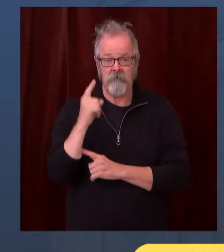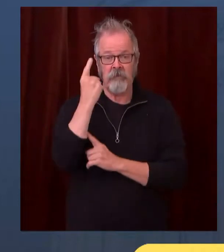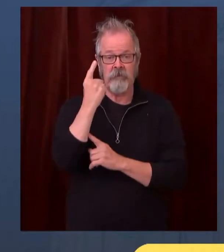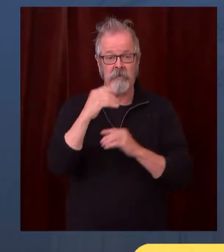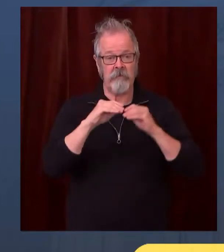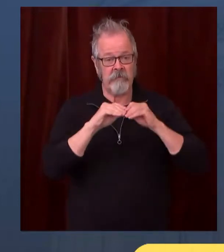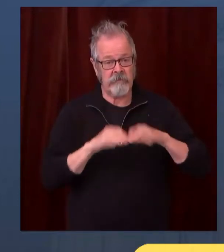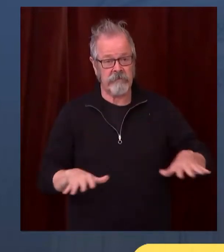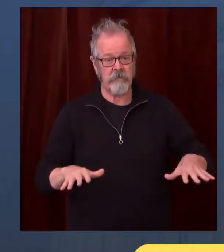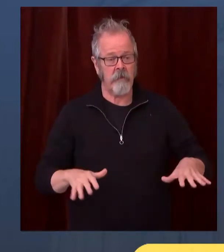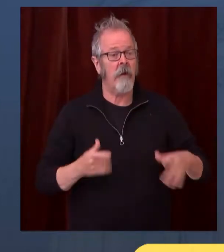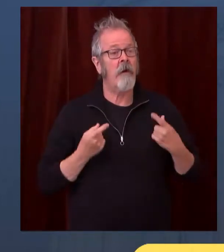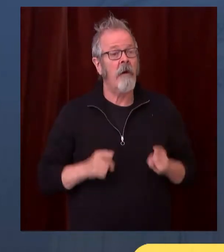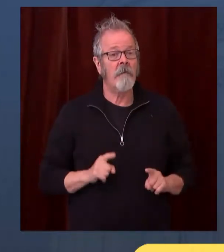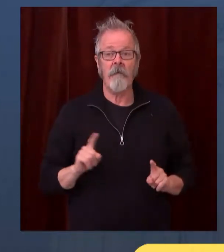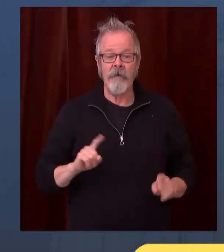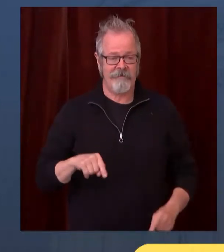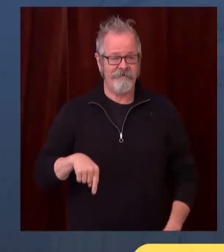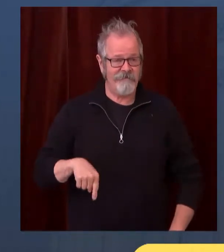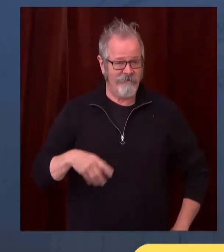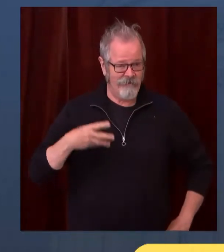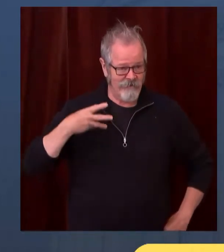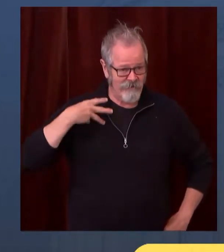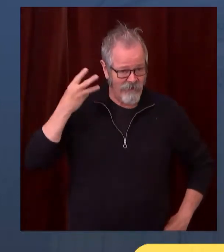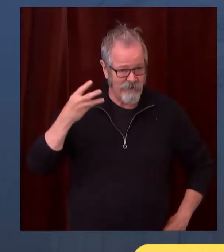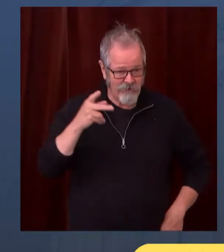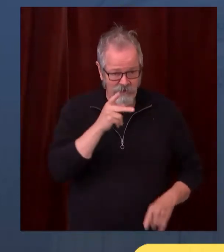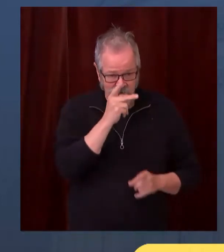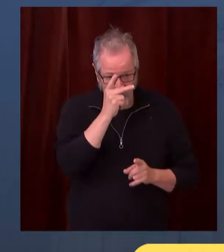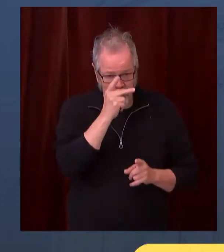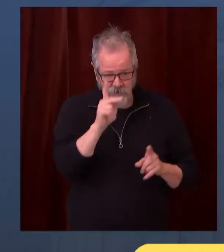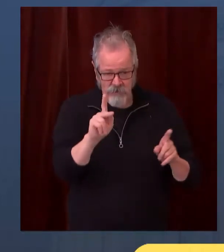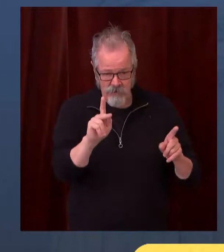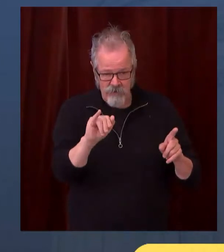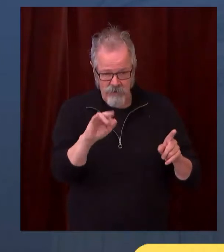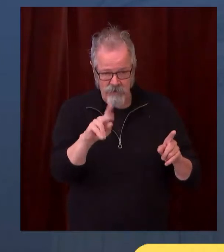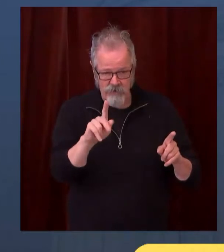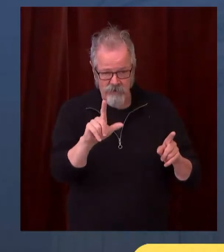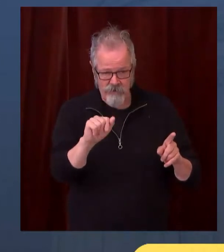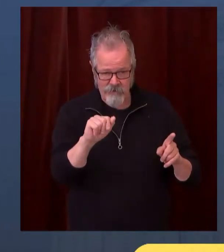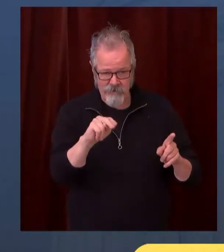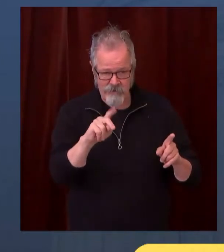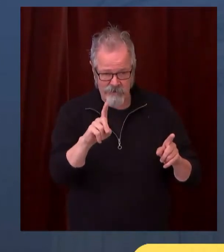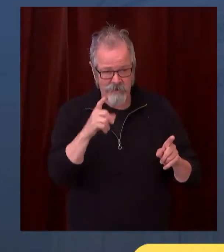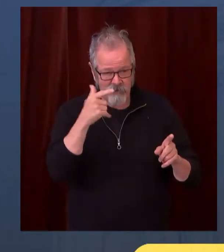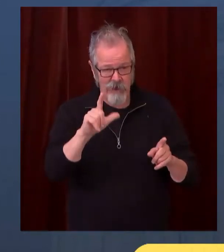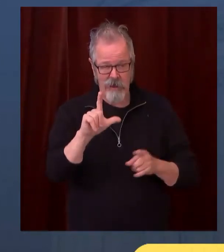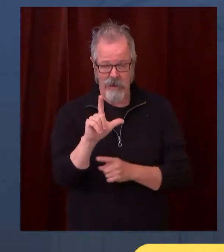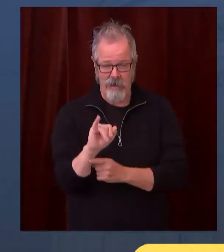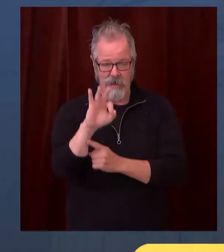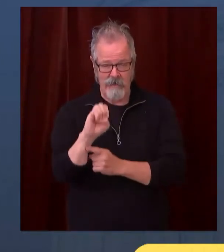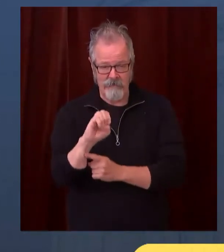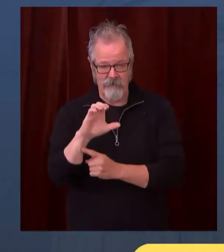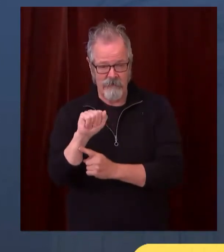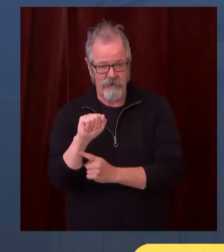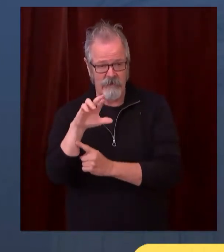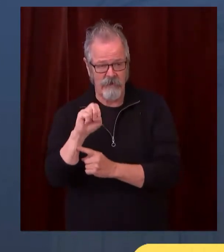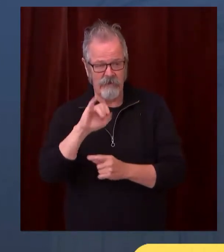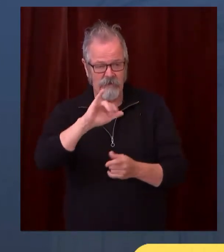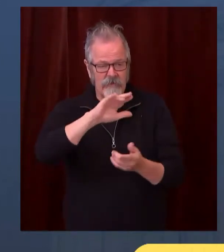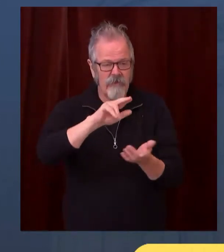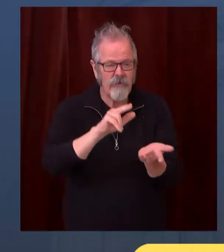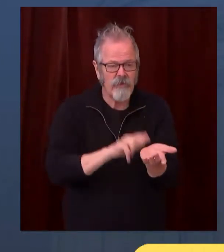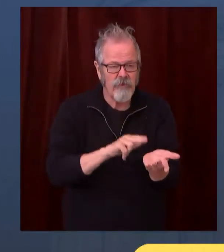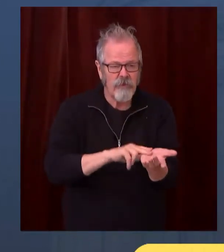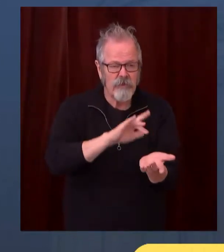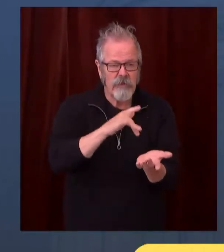necessary one, to prohibit visitors at the state's roughly 4,000 long-term care facilities. And as was the